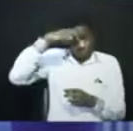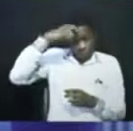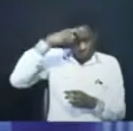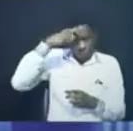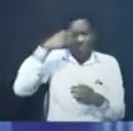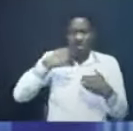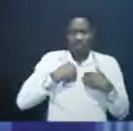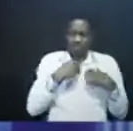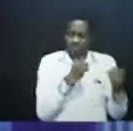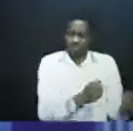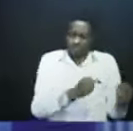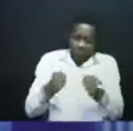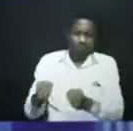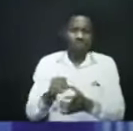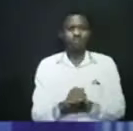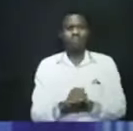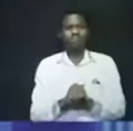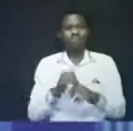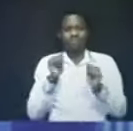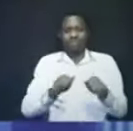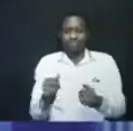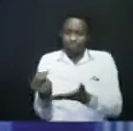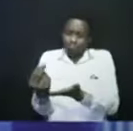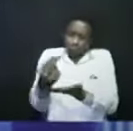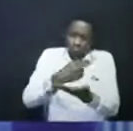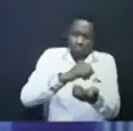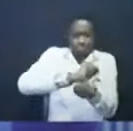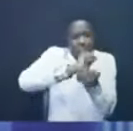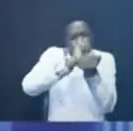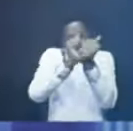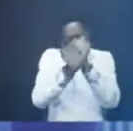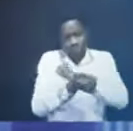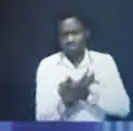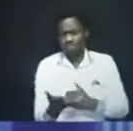power. It turns things around for the better.